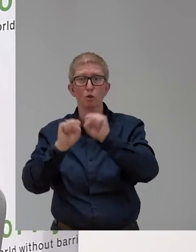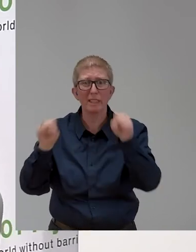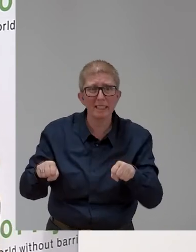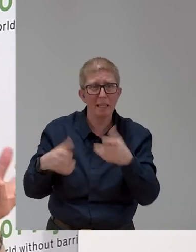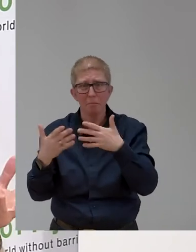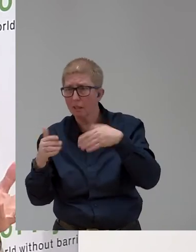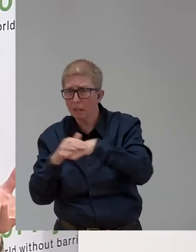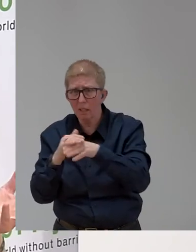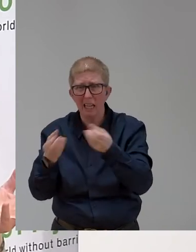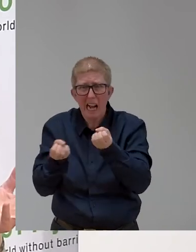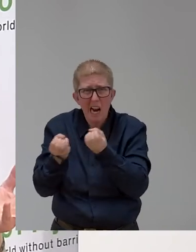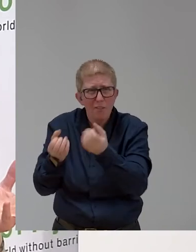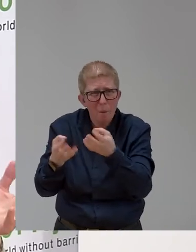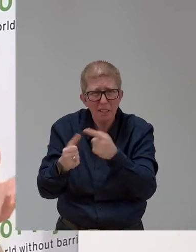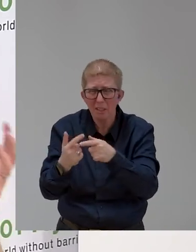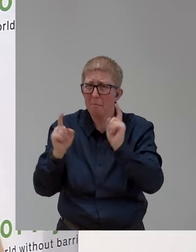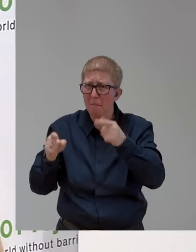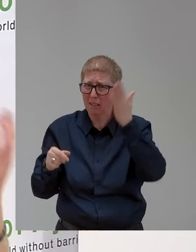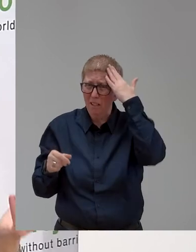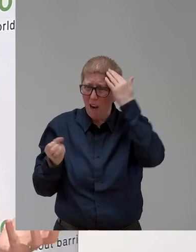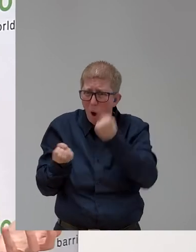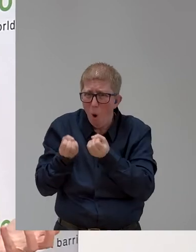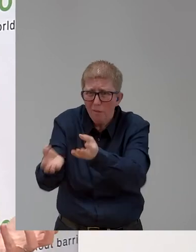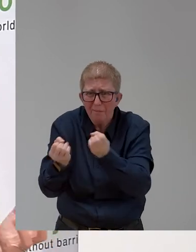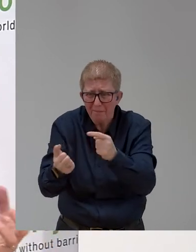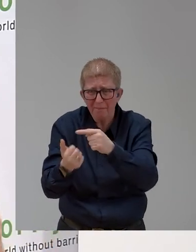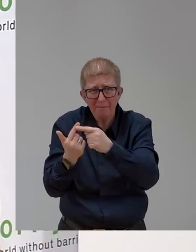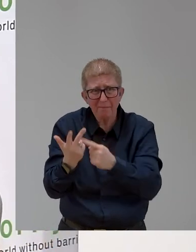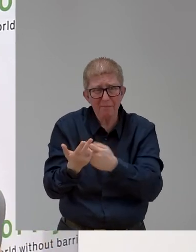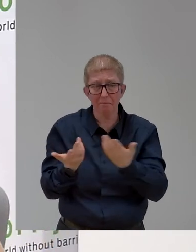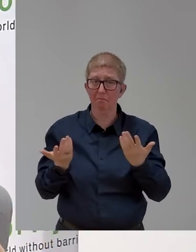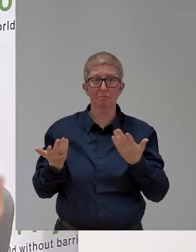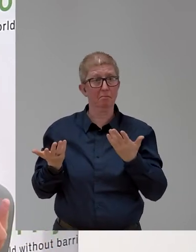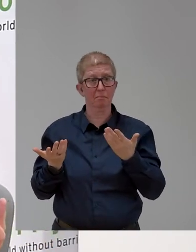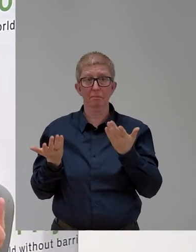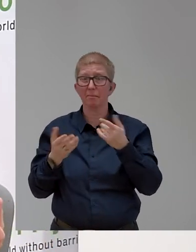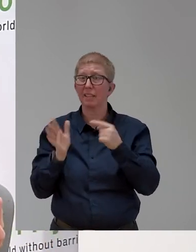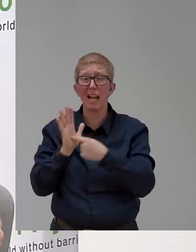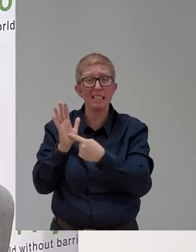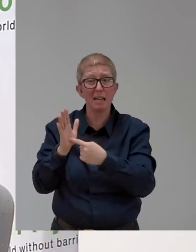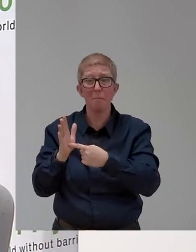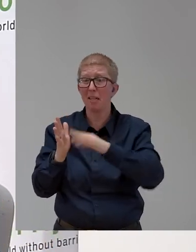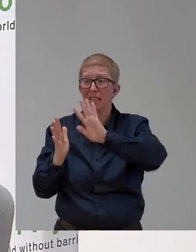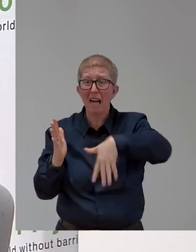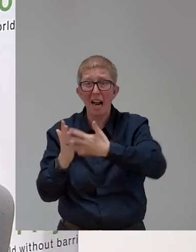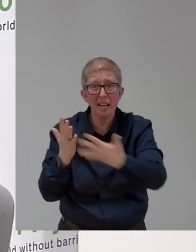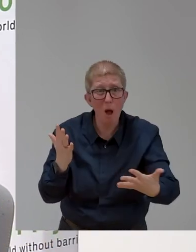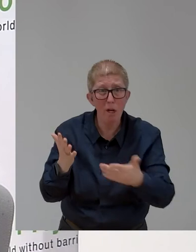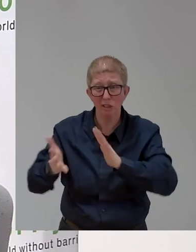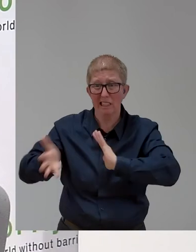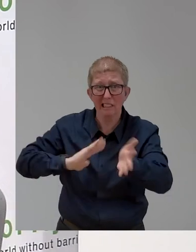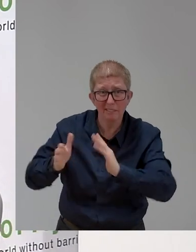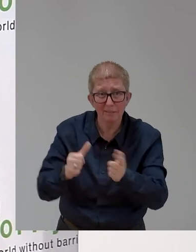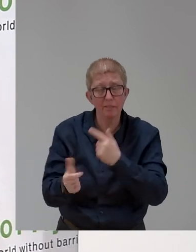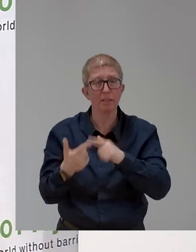Accessible, of course, we all know it is the sign language. It is easy language. It is braille,